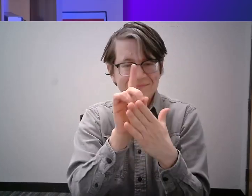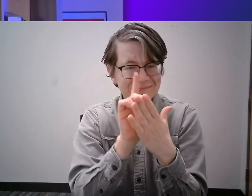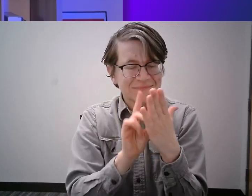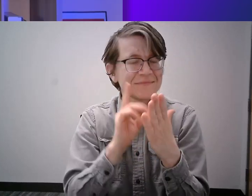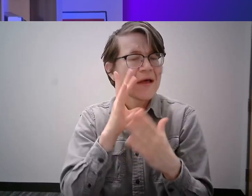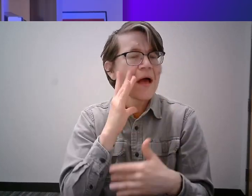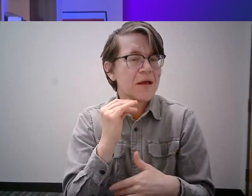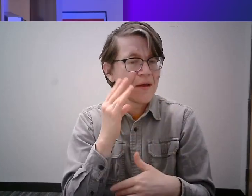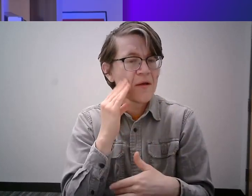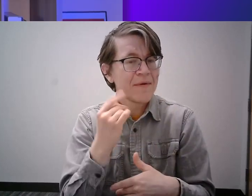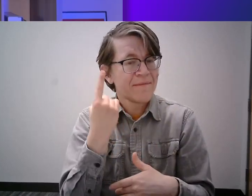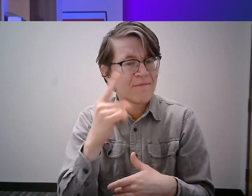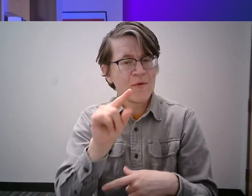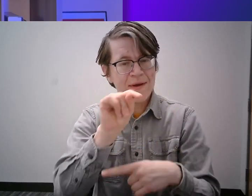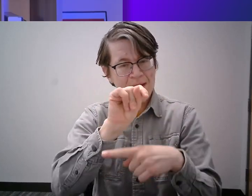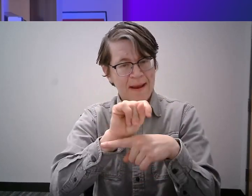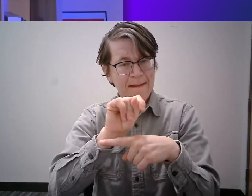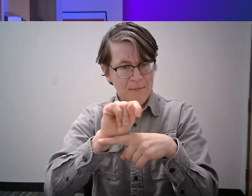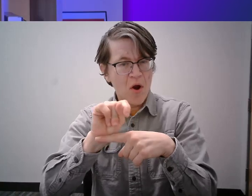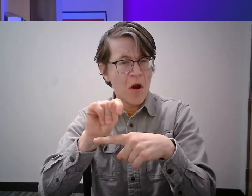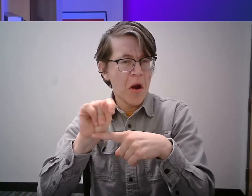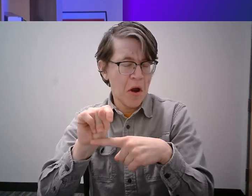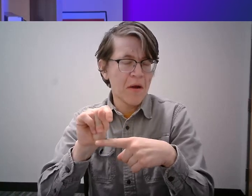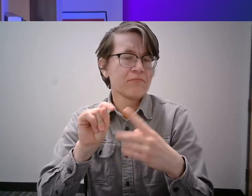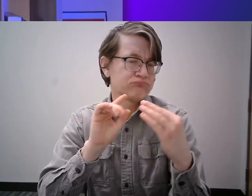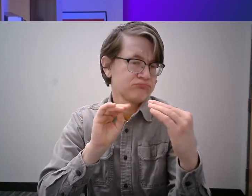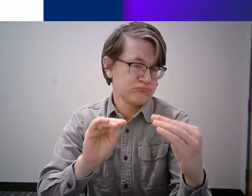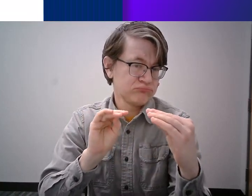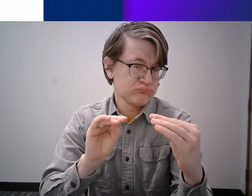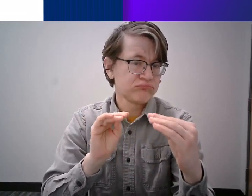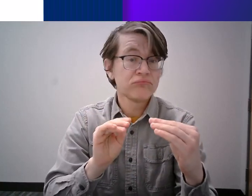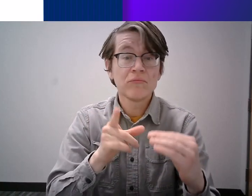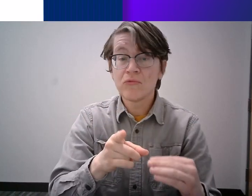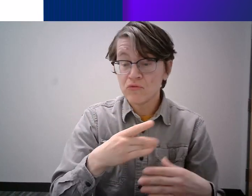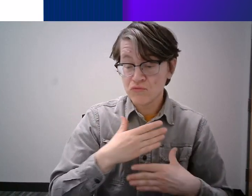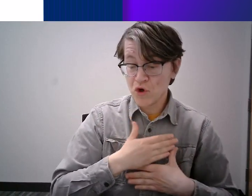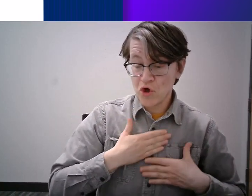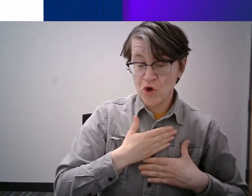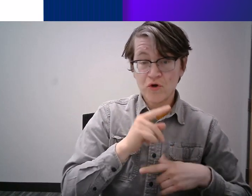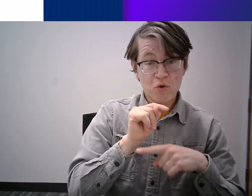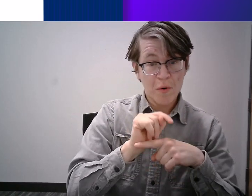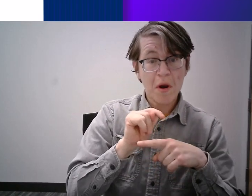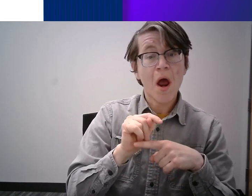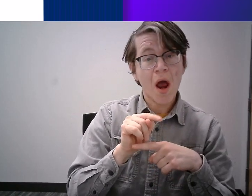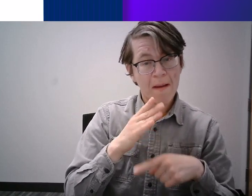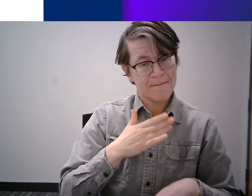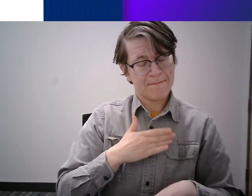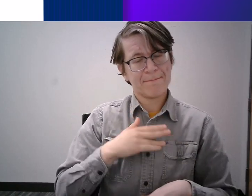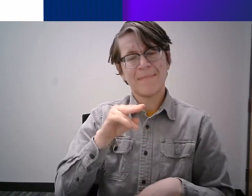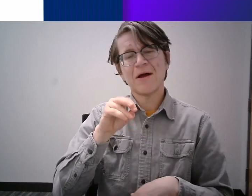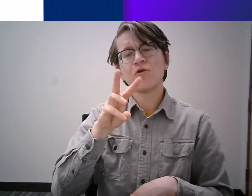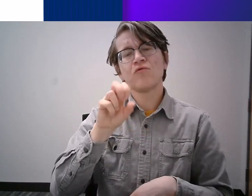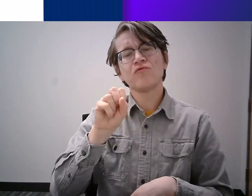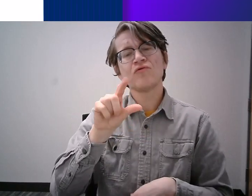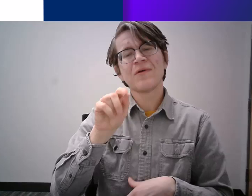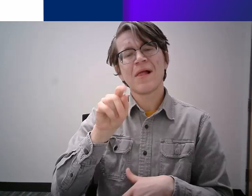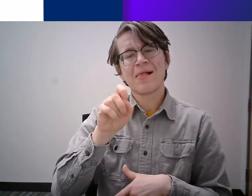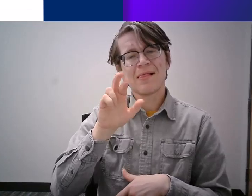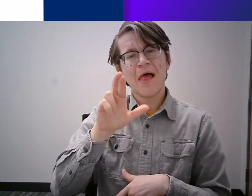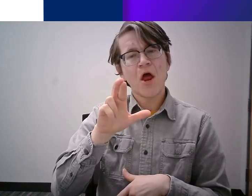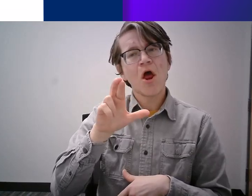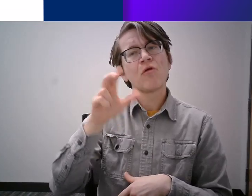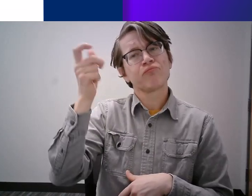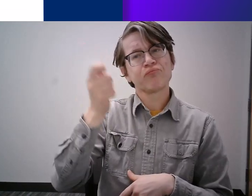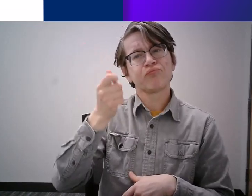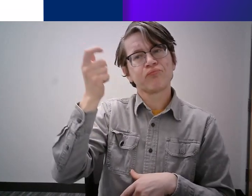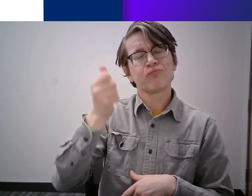project when it comes to typography. And if you're into type, consider subscribing to my newsletter where I send out one font recommendation